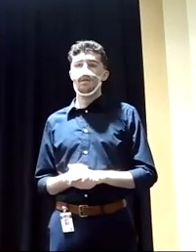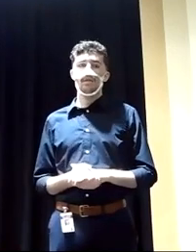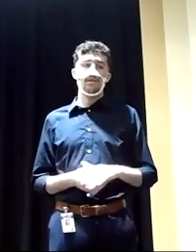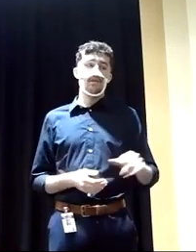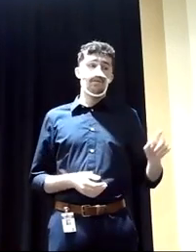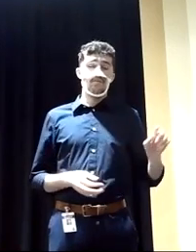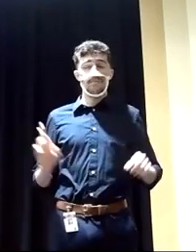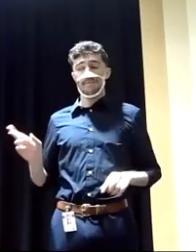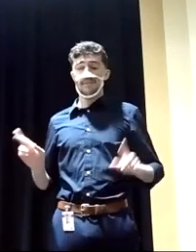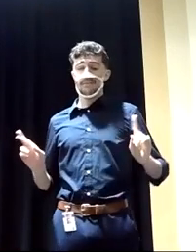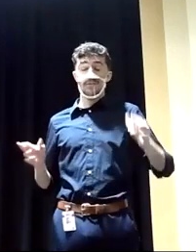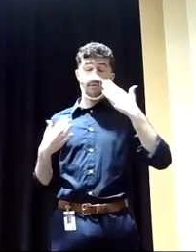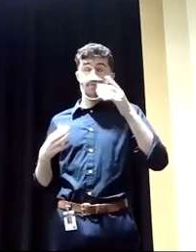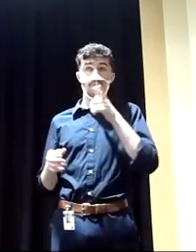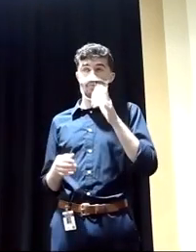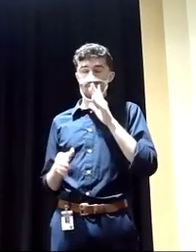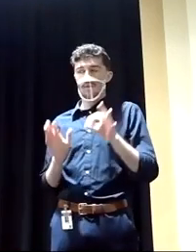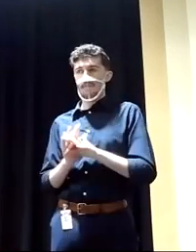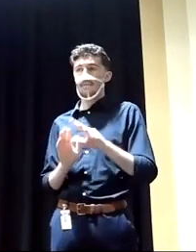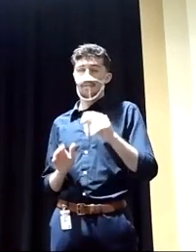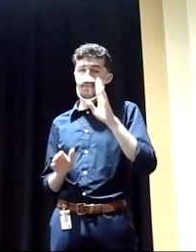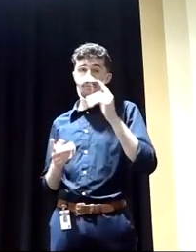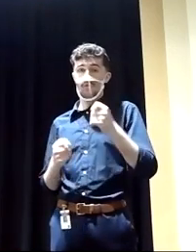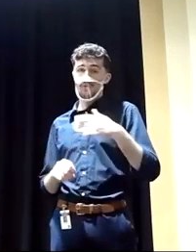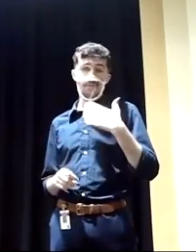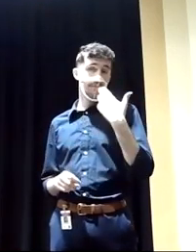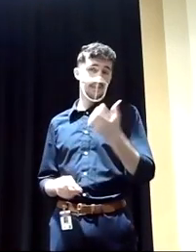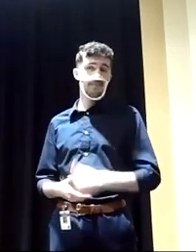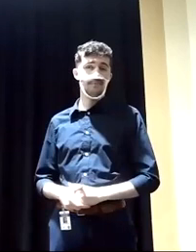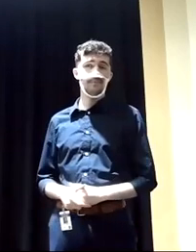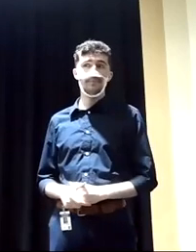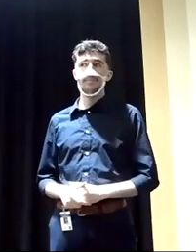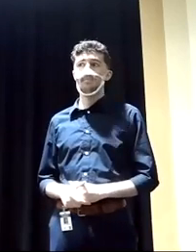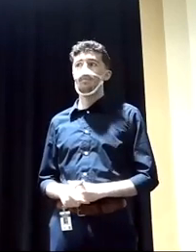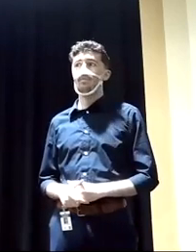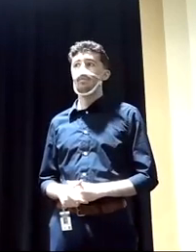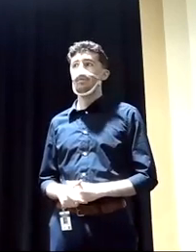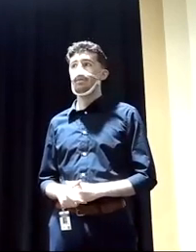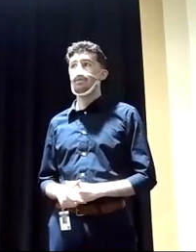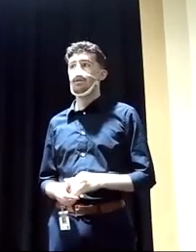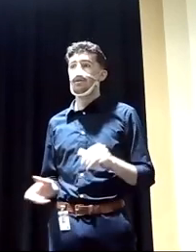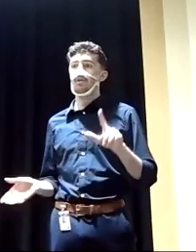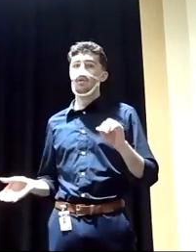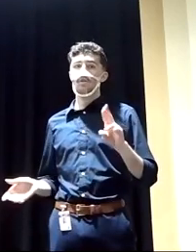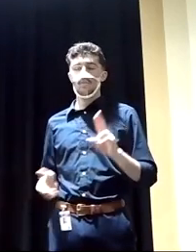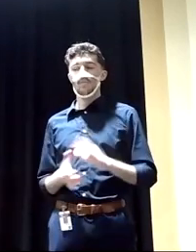know who they're going to pick, but I'm going to try to do my damage to be there. Thank you. Mr. Lu Tapera, two minutes.